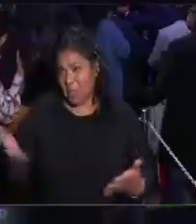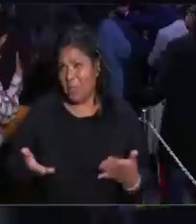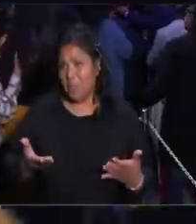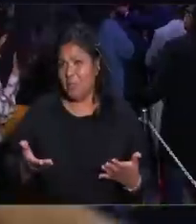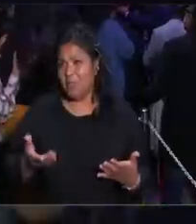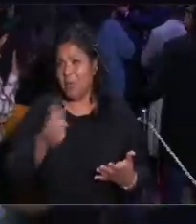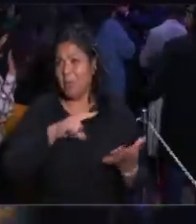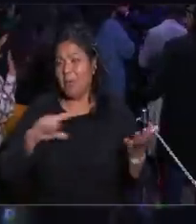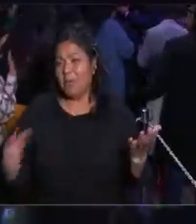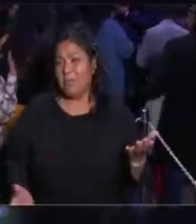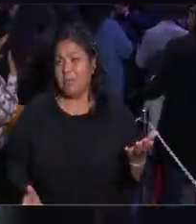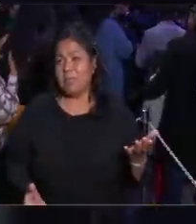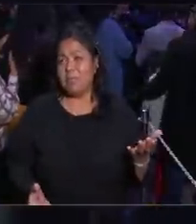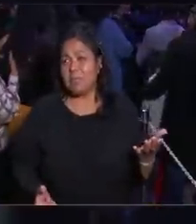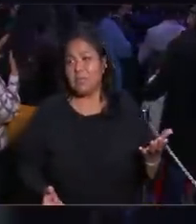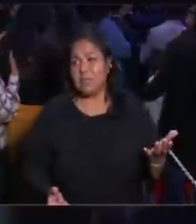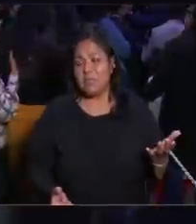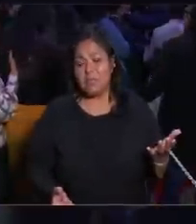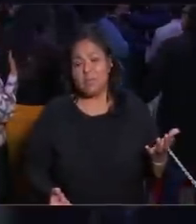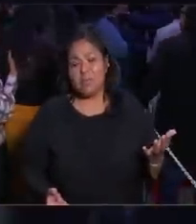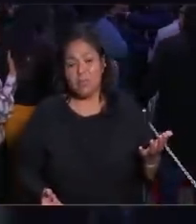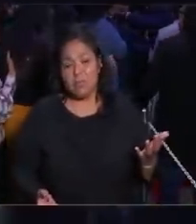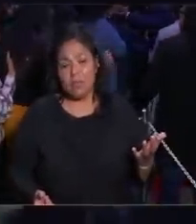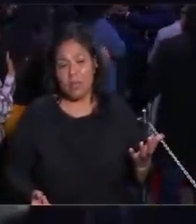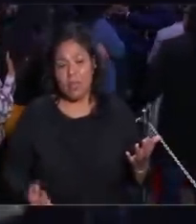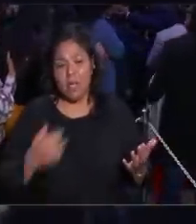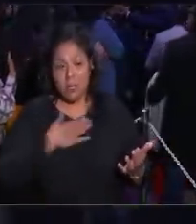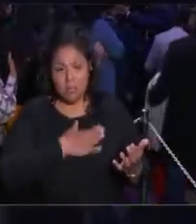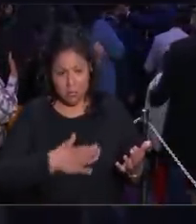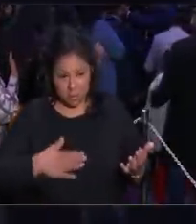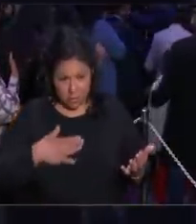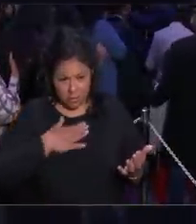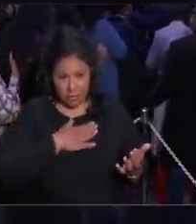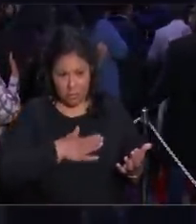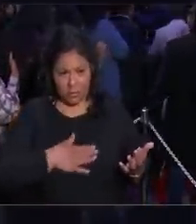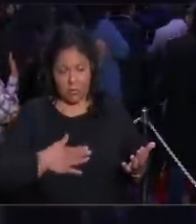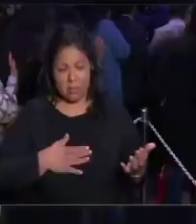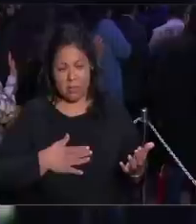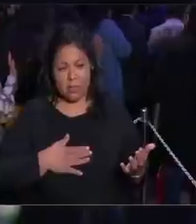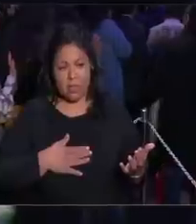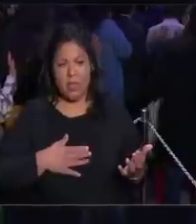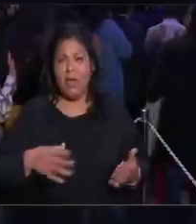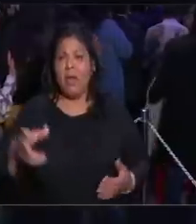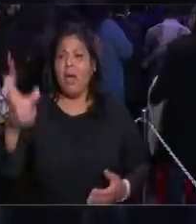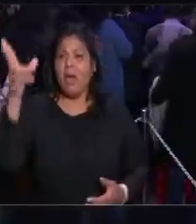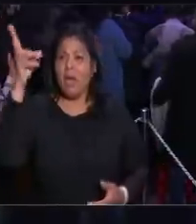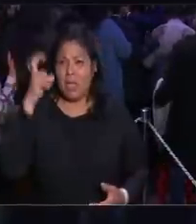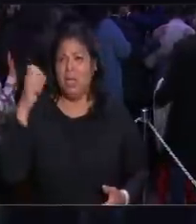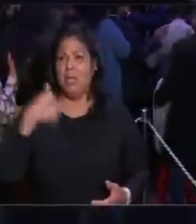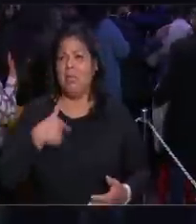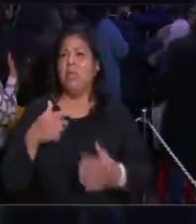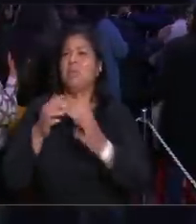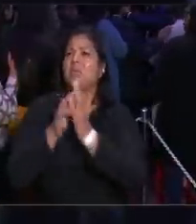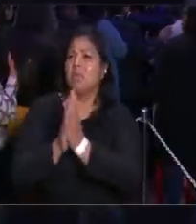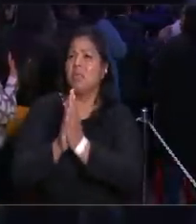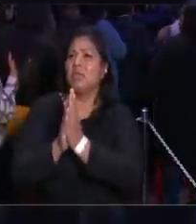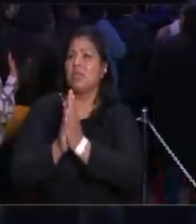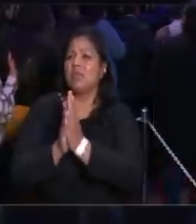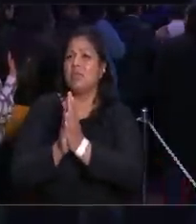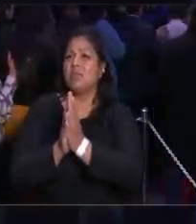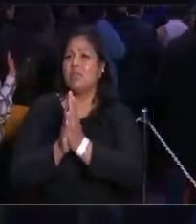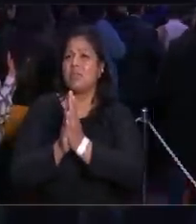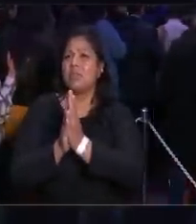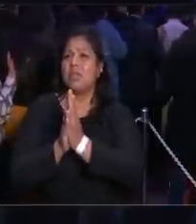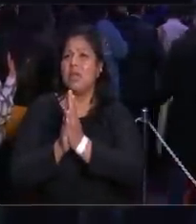you're here, Lord. Si estás aquí, Señor. Please. Por favor. Hear my prayer. Escucha mi